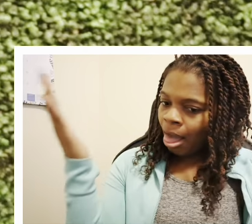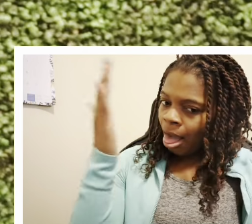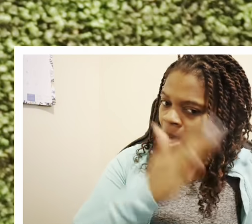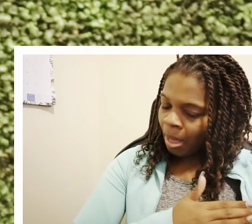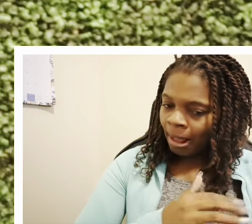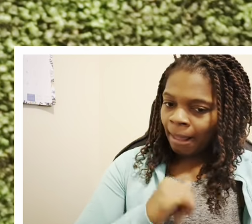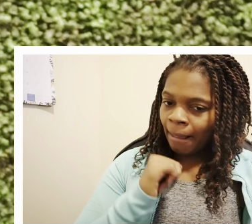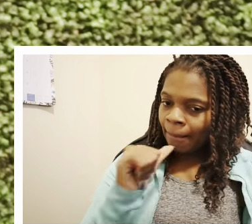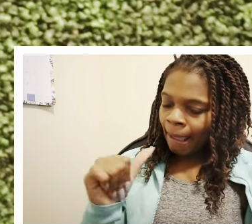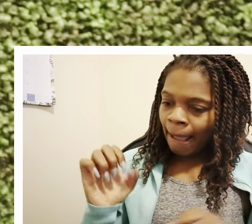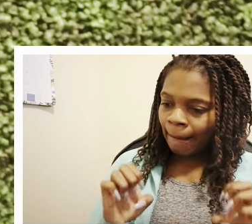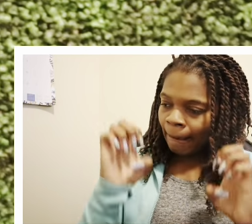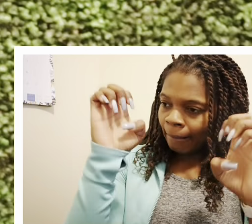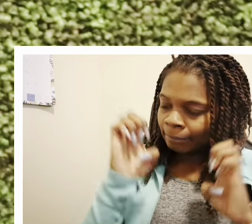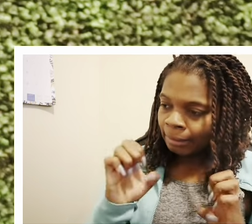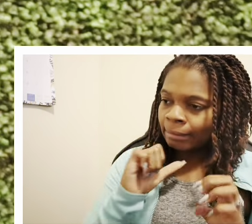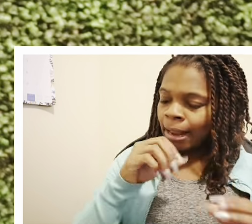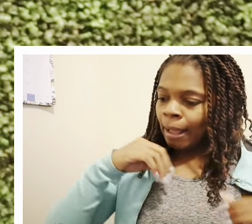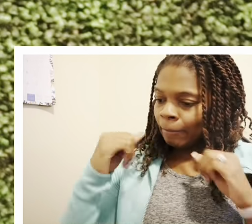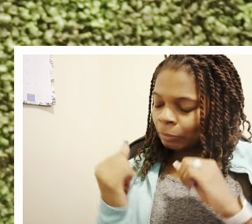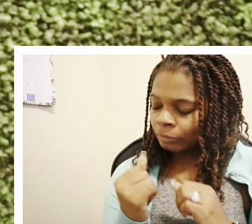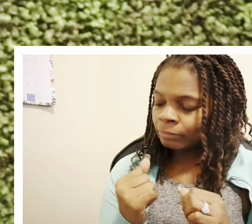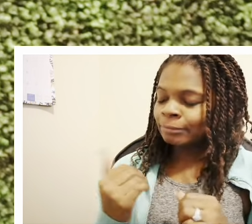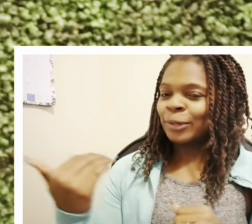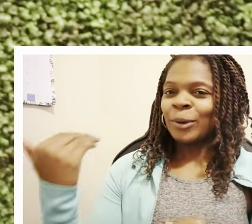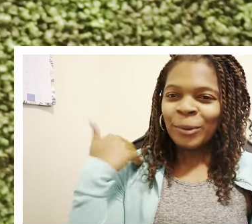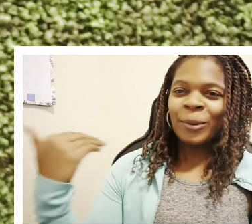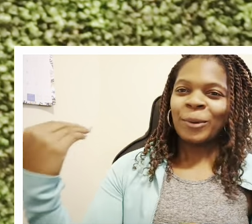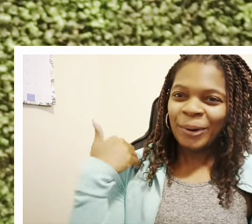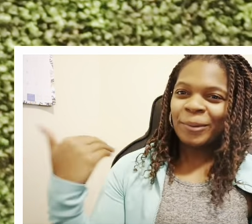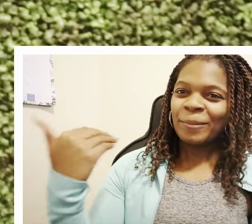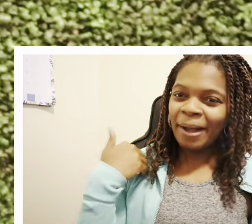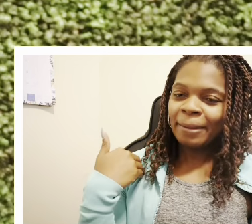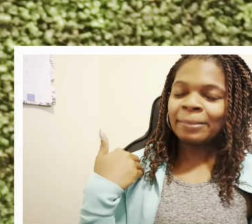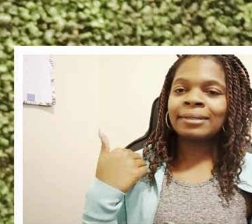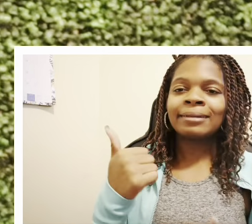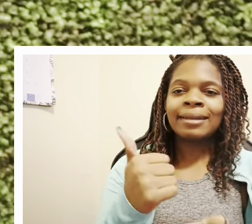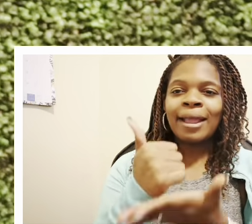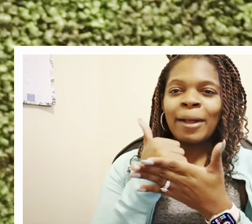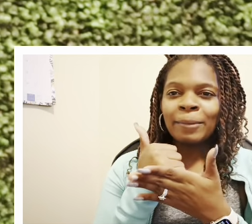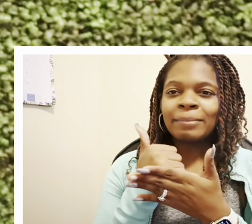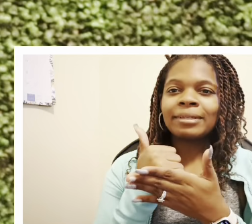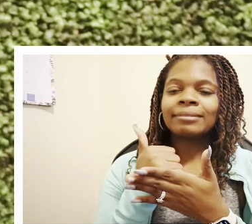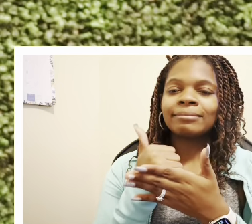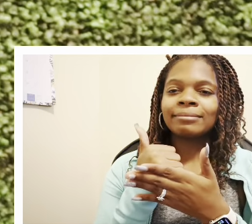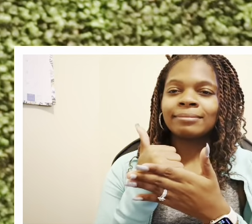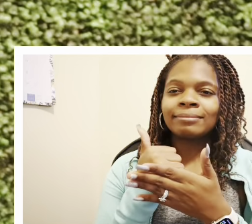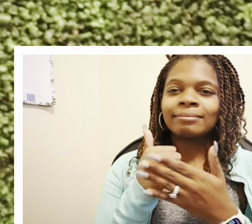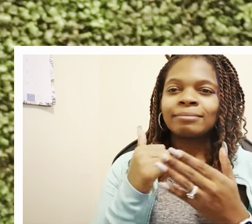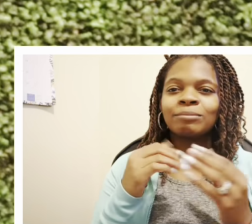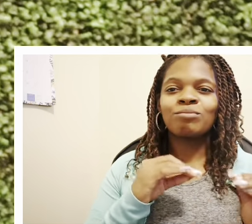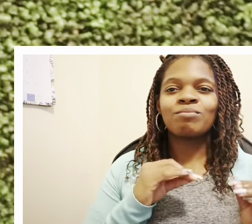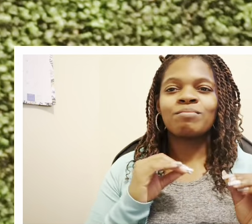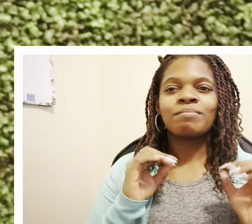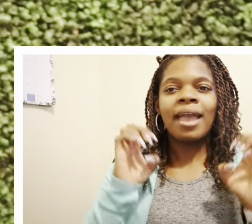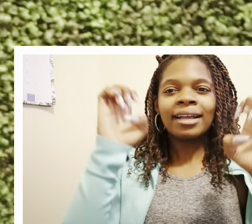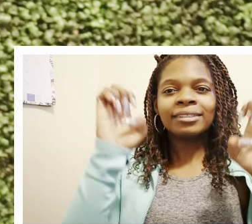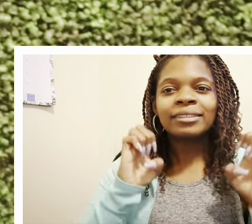how many steps you are taking through the day. It just, Apple Watch doesn't care if you got 5,000 or 20,000 steps. You're